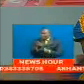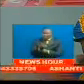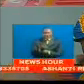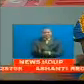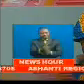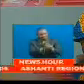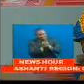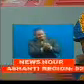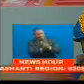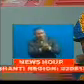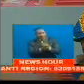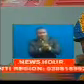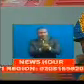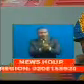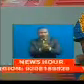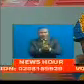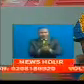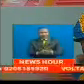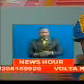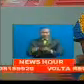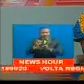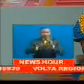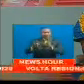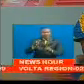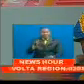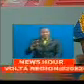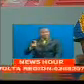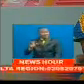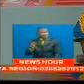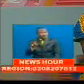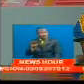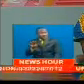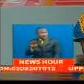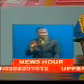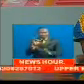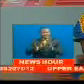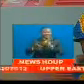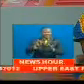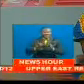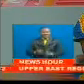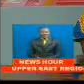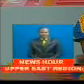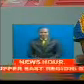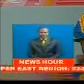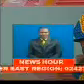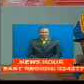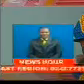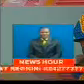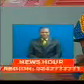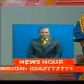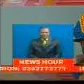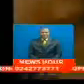Mrs. Amissah-Arthur made the statement in an interview with GBC 24 in connection with International Women's Day.